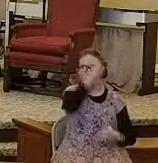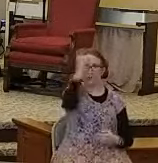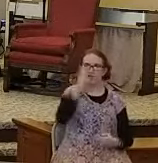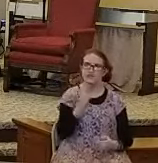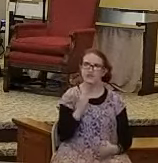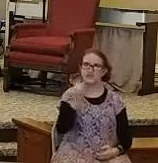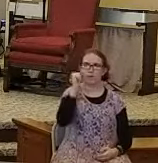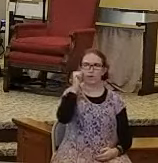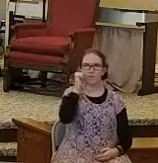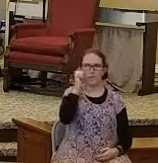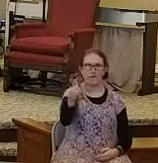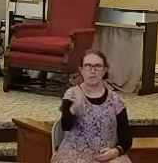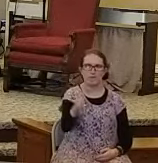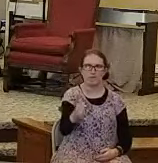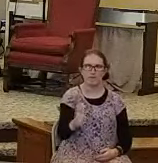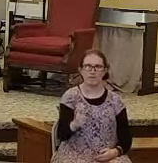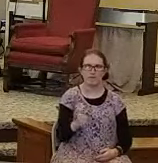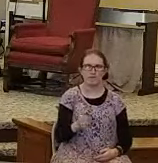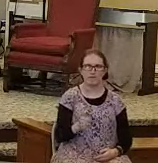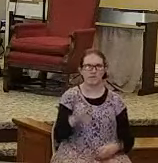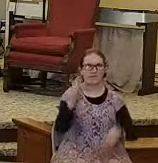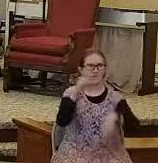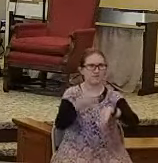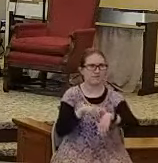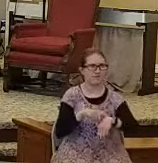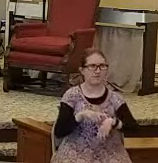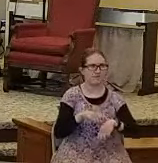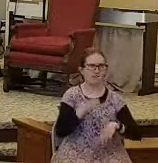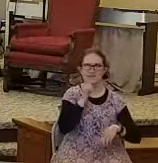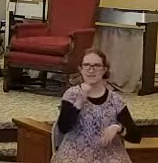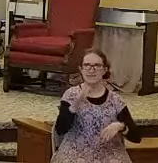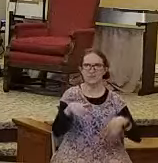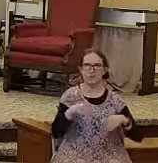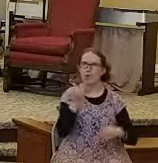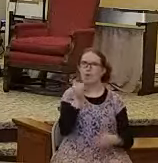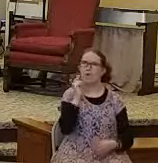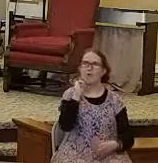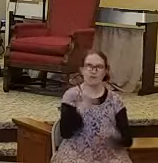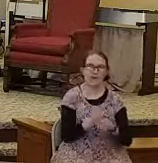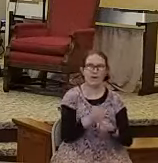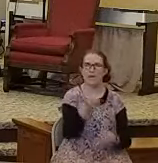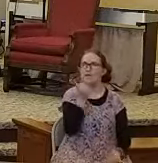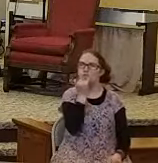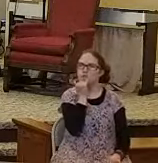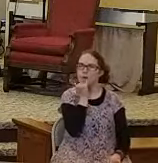had questions for tomorrow. There have been times I didn't know right from wrong.